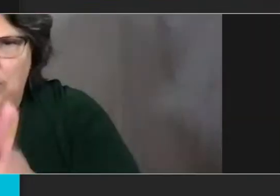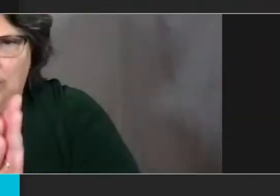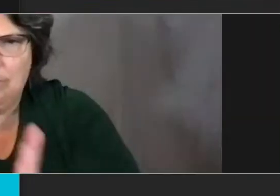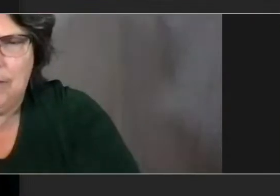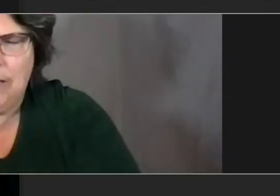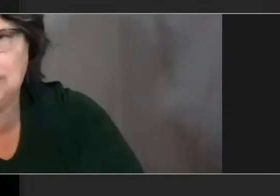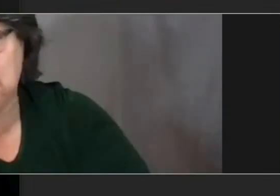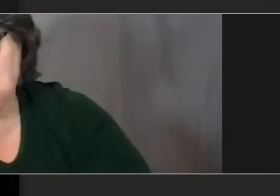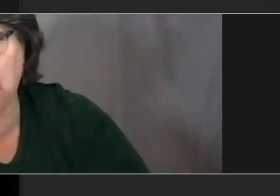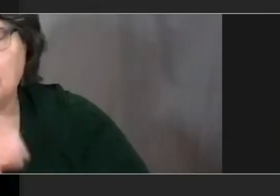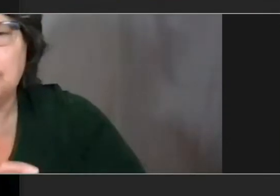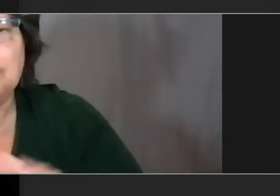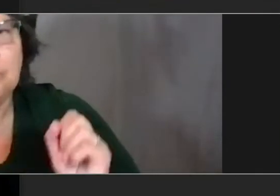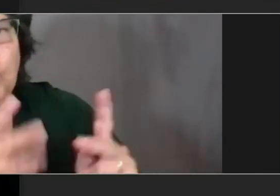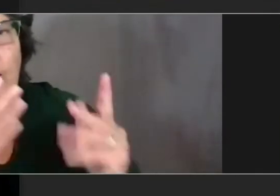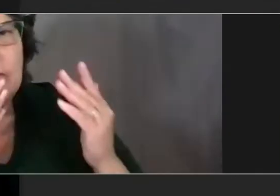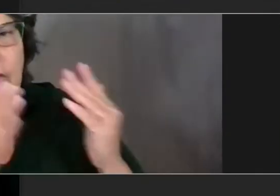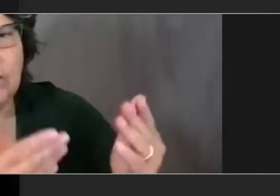All right, great, thank you.